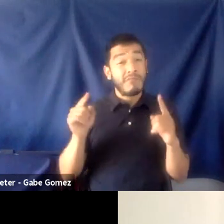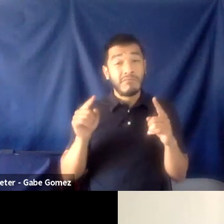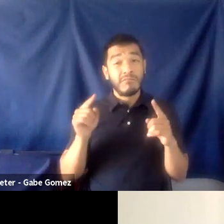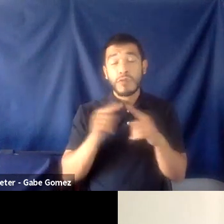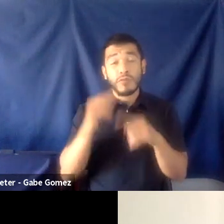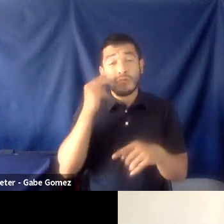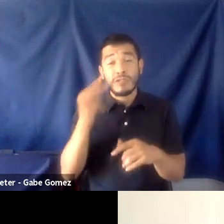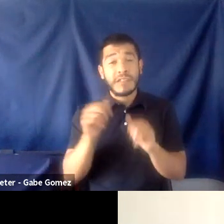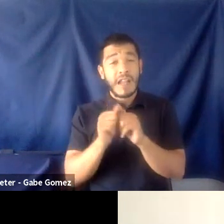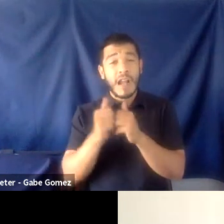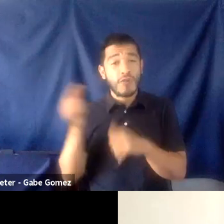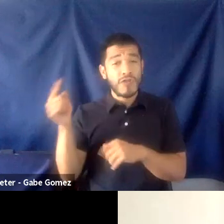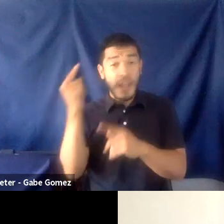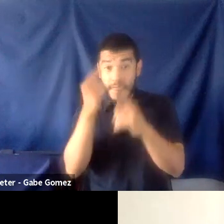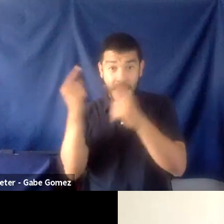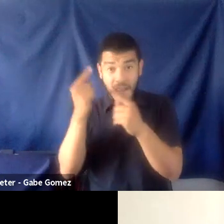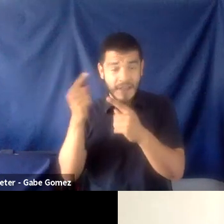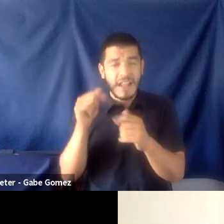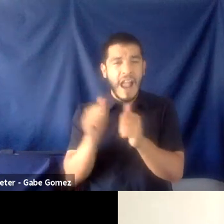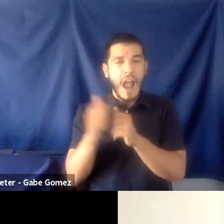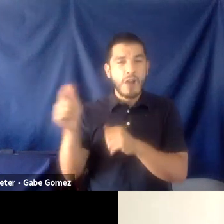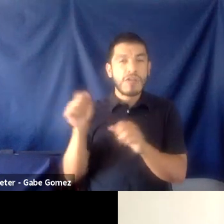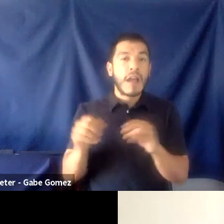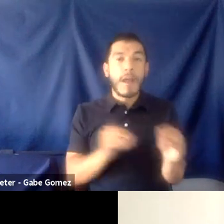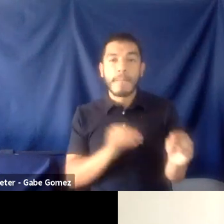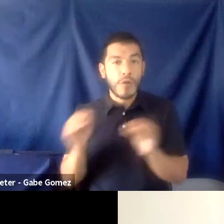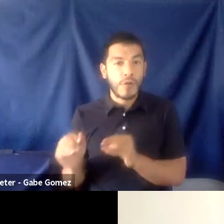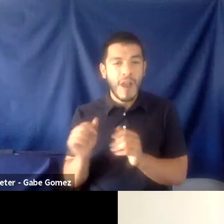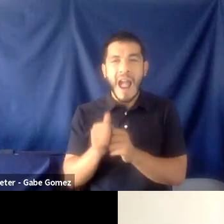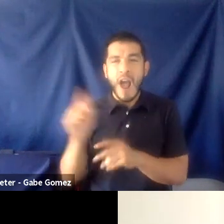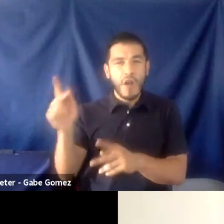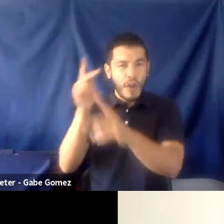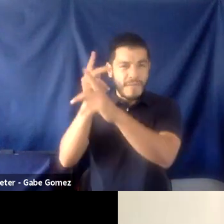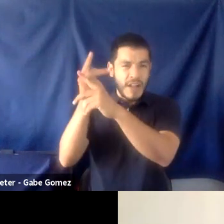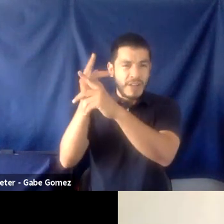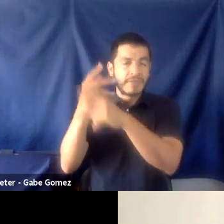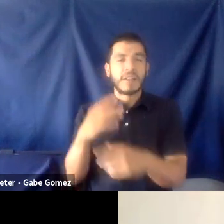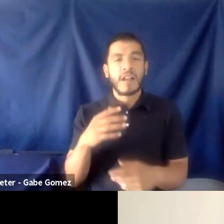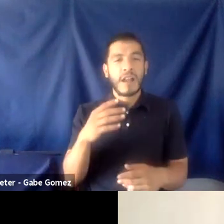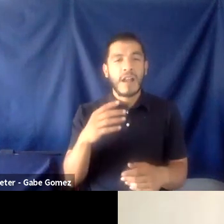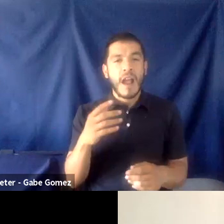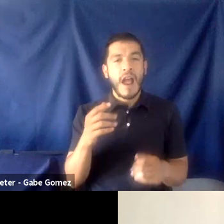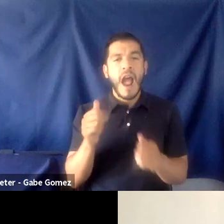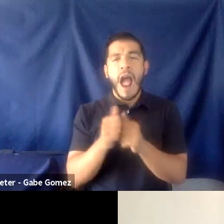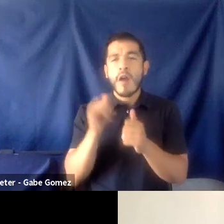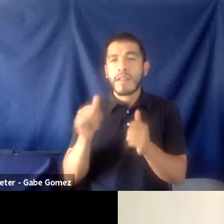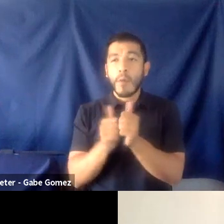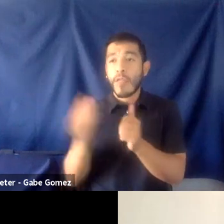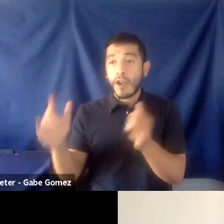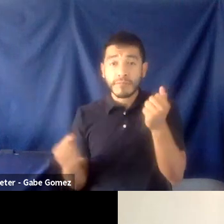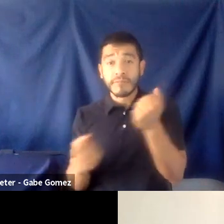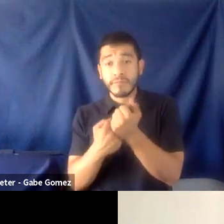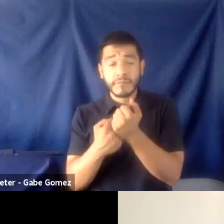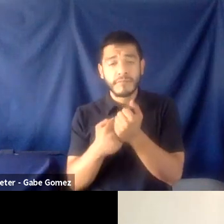see how she thinks dialectically, how does she move, how does her philosophy interact with her activism? That